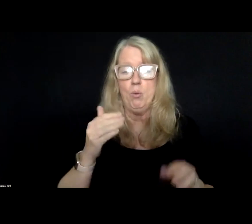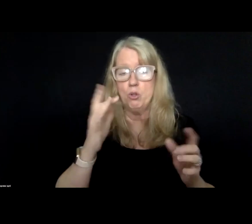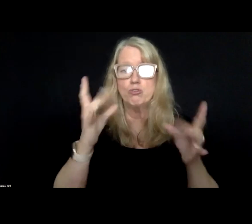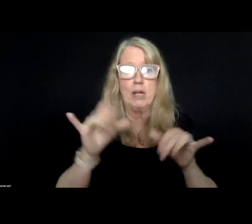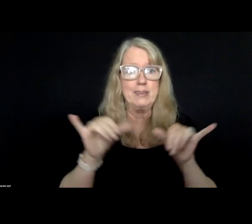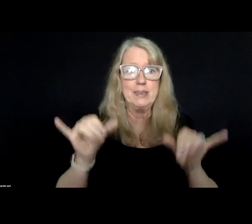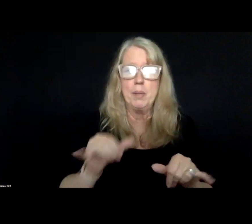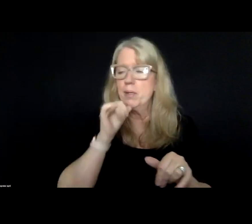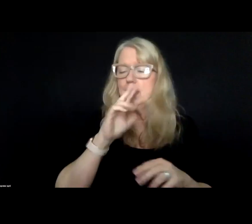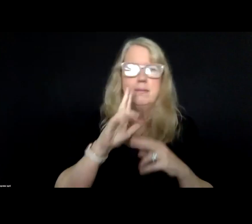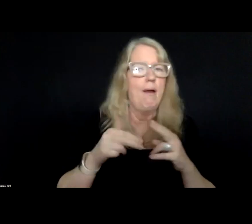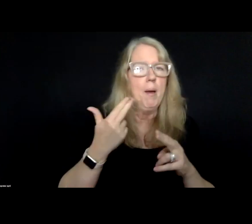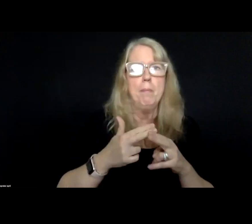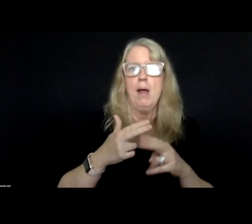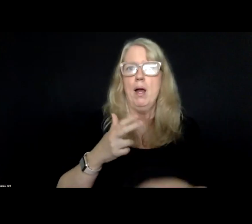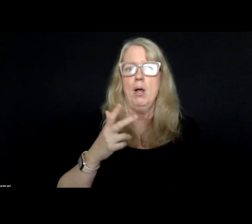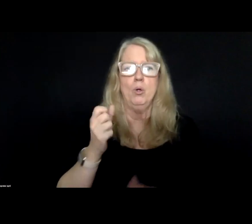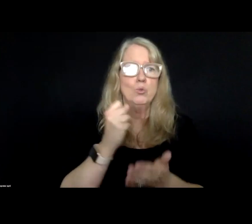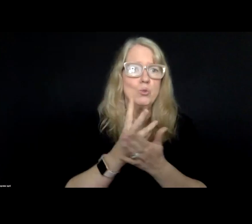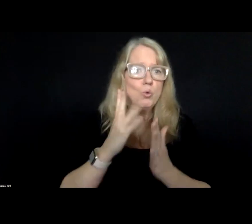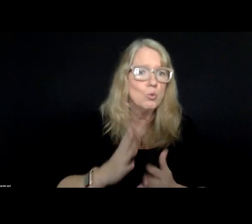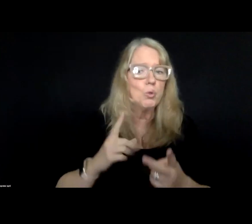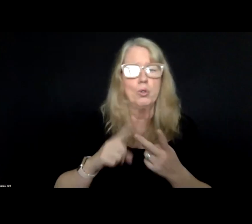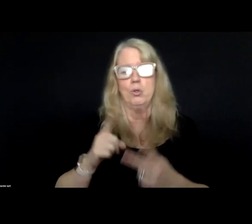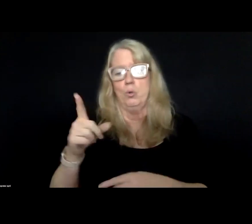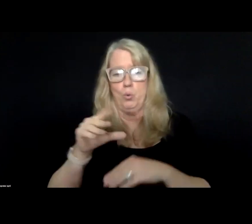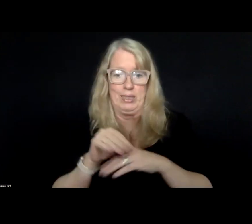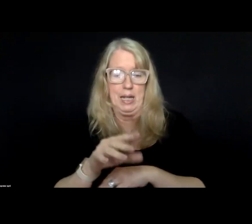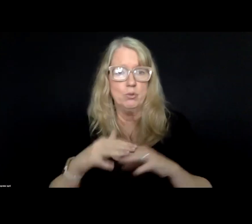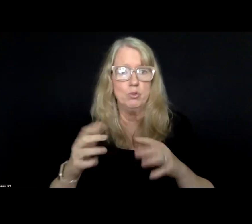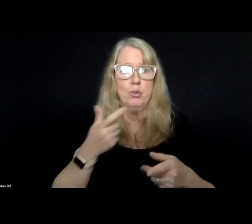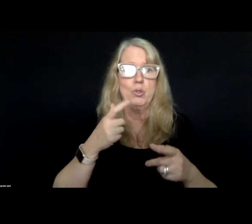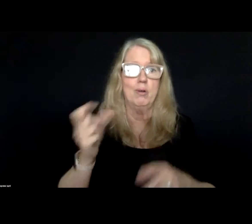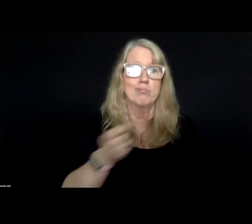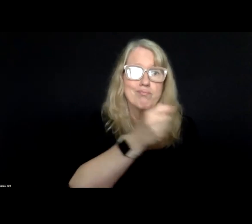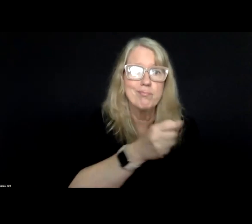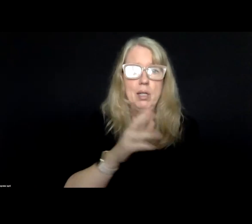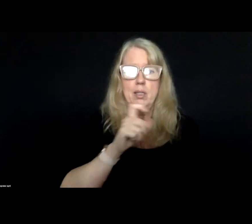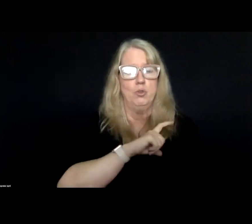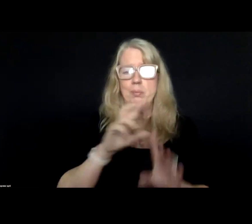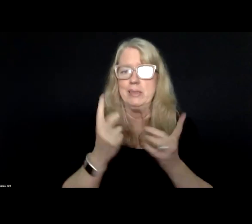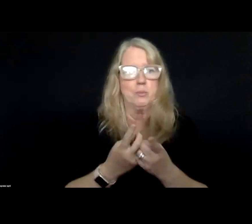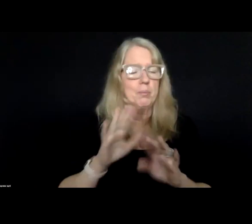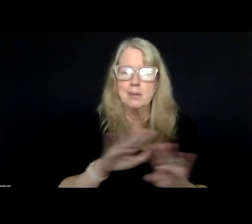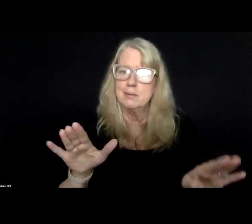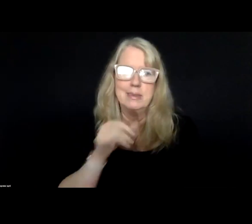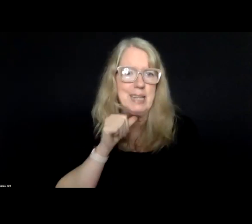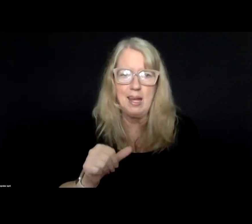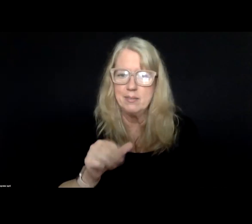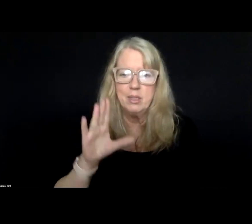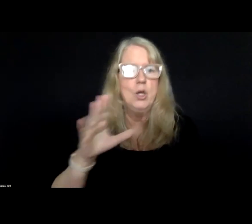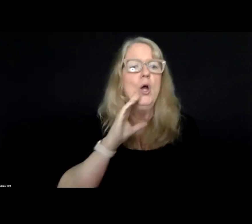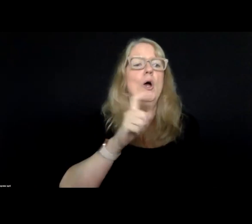not about putting the social worker or the counselor in the police department. We put the